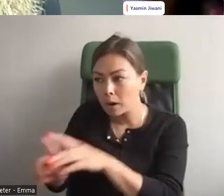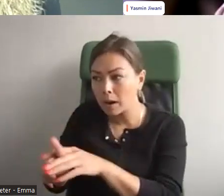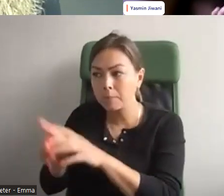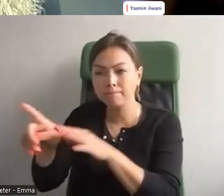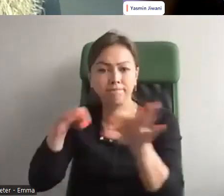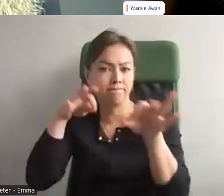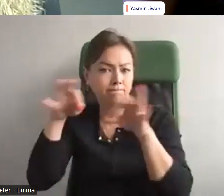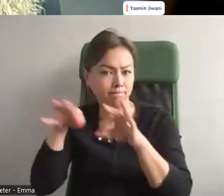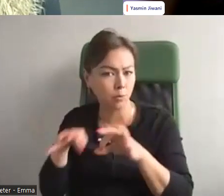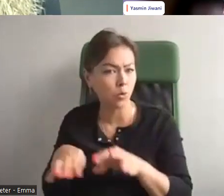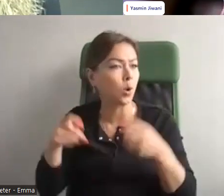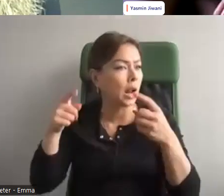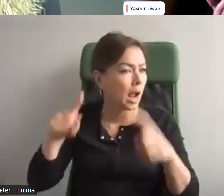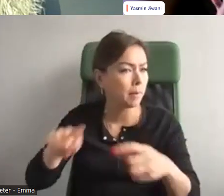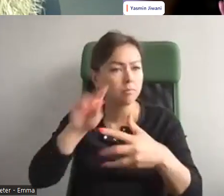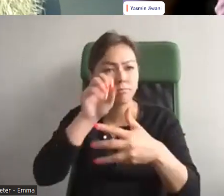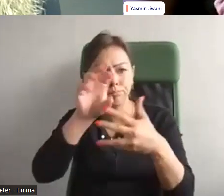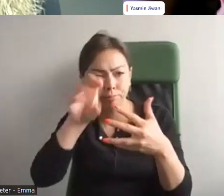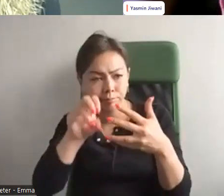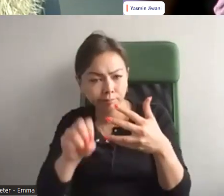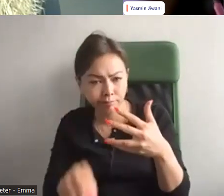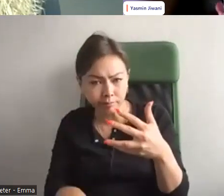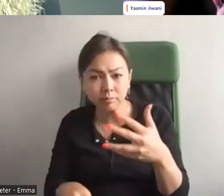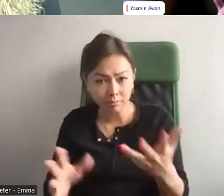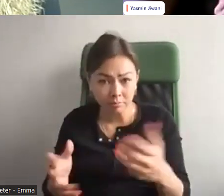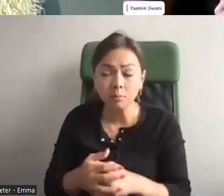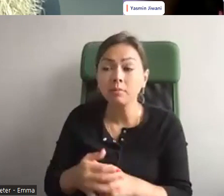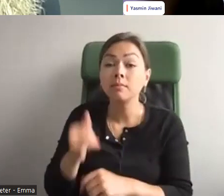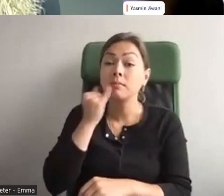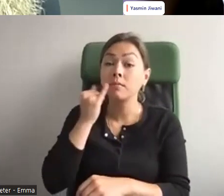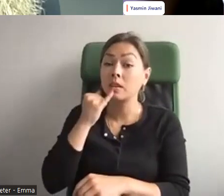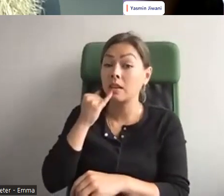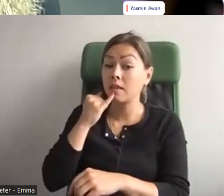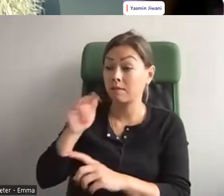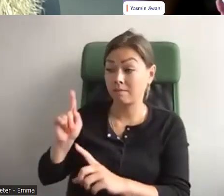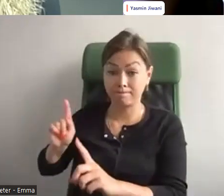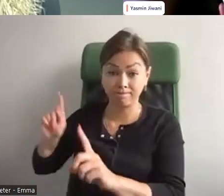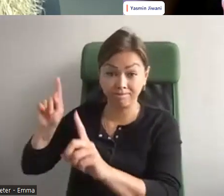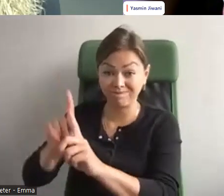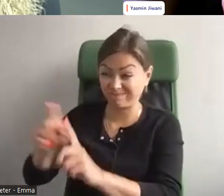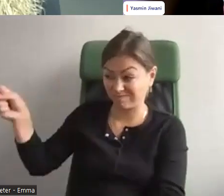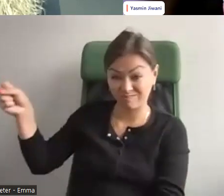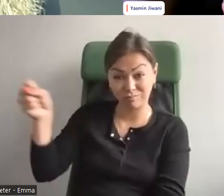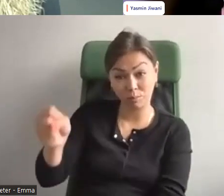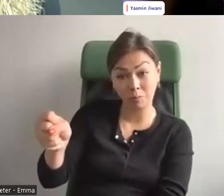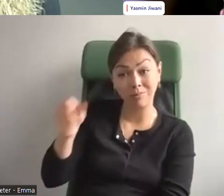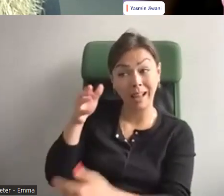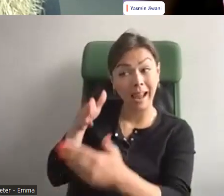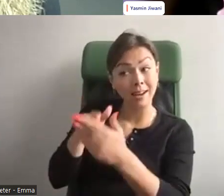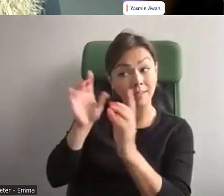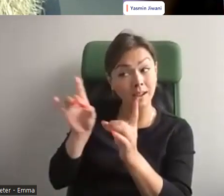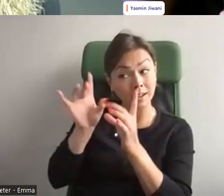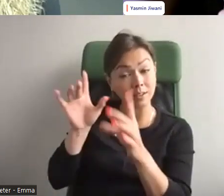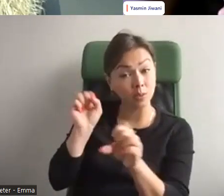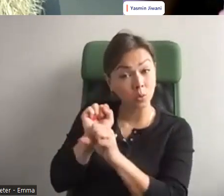is what's happened, this is what's happened. Having an anti-violence worker there, right there at those police beats, or